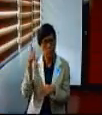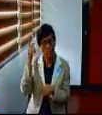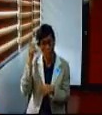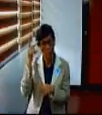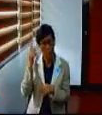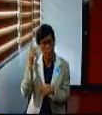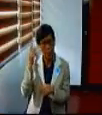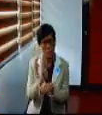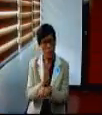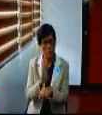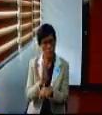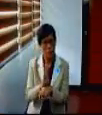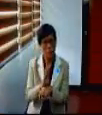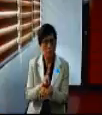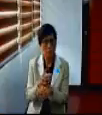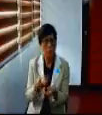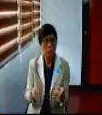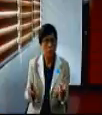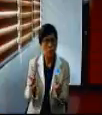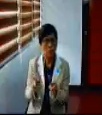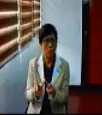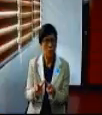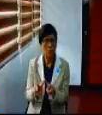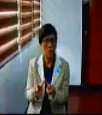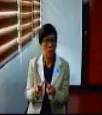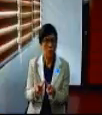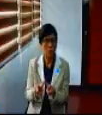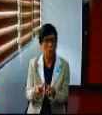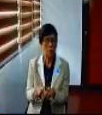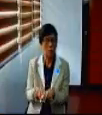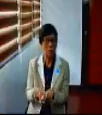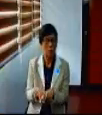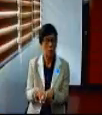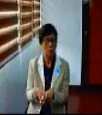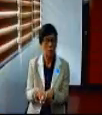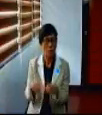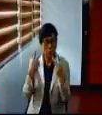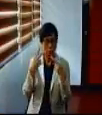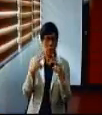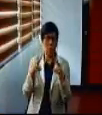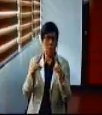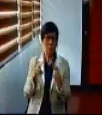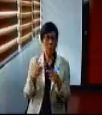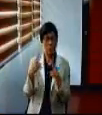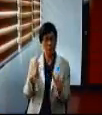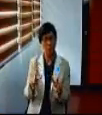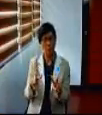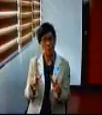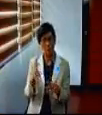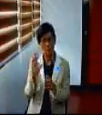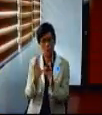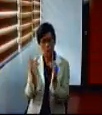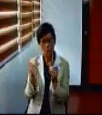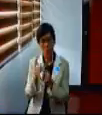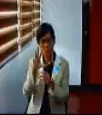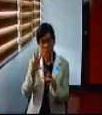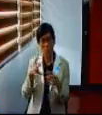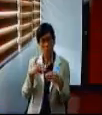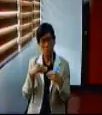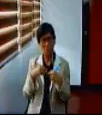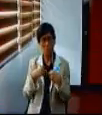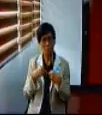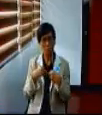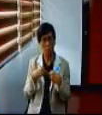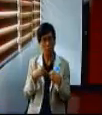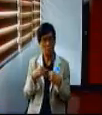to violate human rights, you find the answer is always no. Companies acknowledge that their task